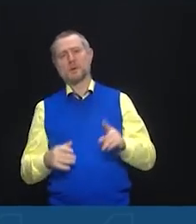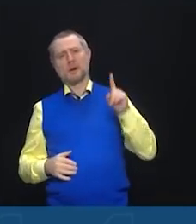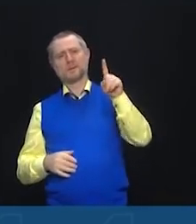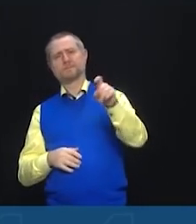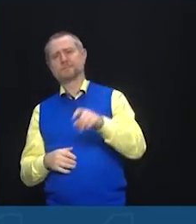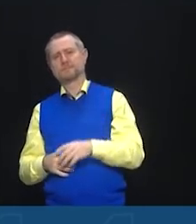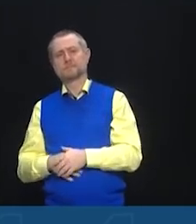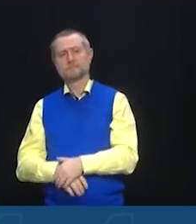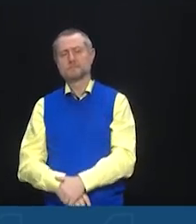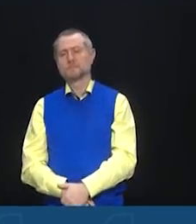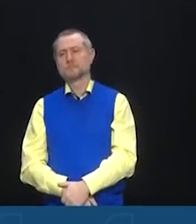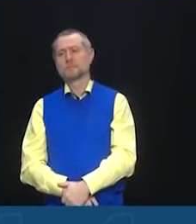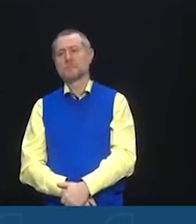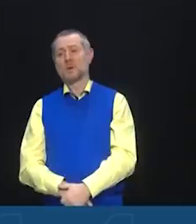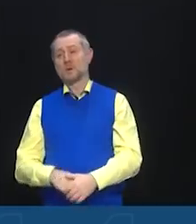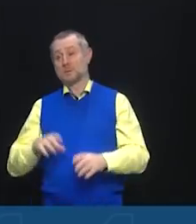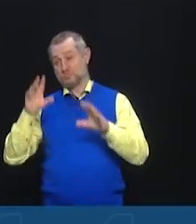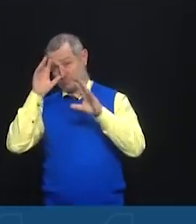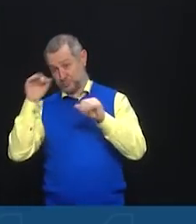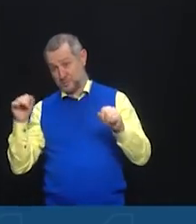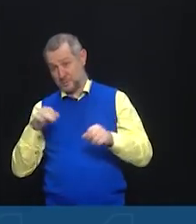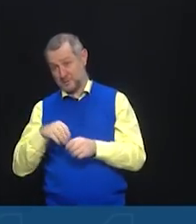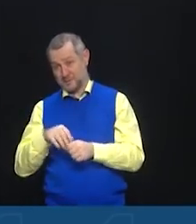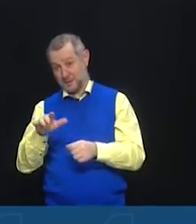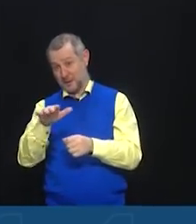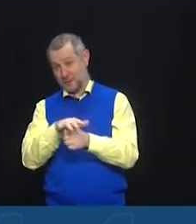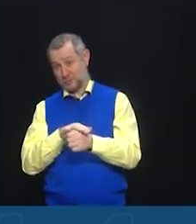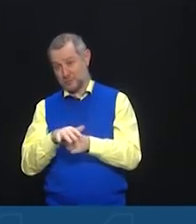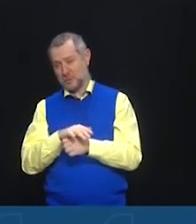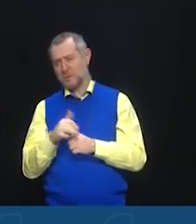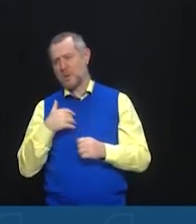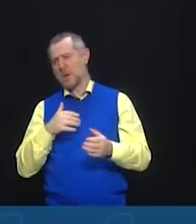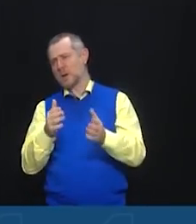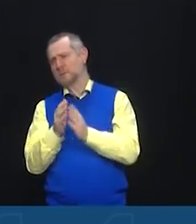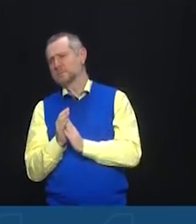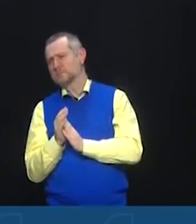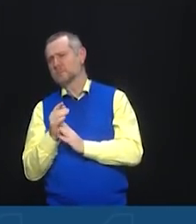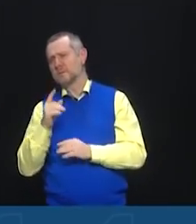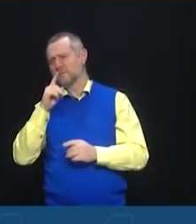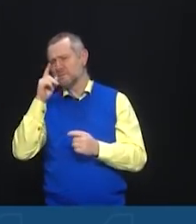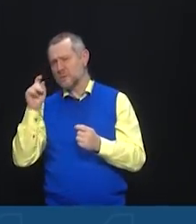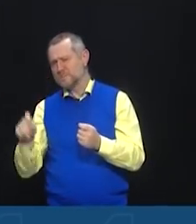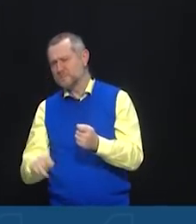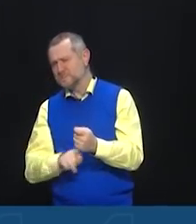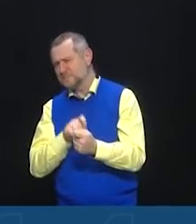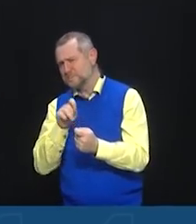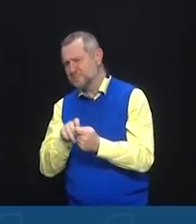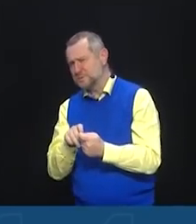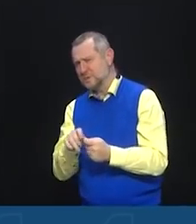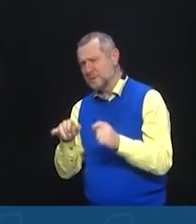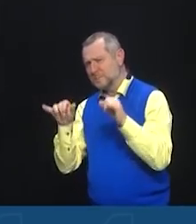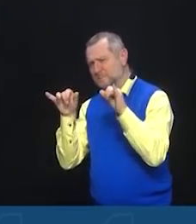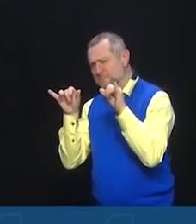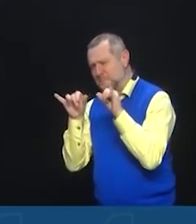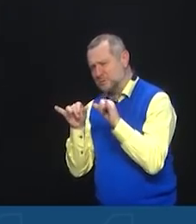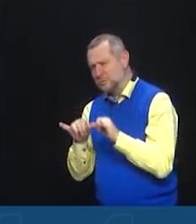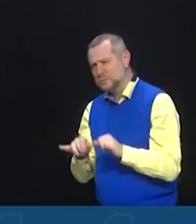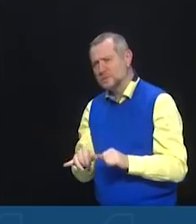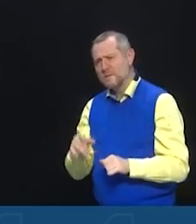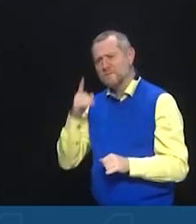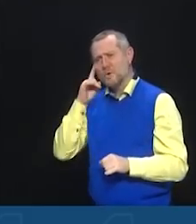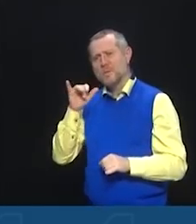WNYT. Superintendents across the area have been asking for a finite metric when it comes to dropping or bringing